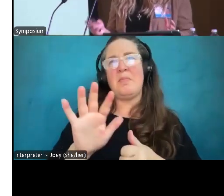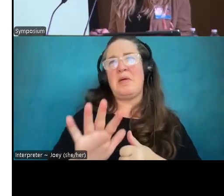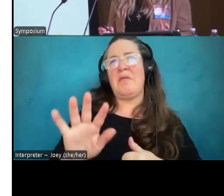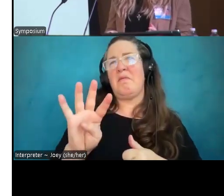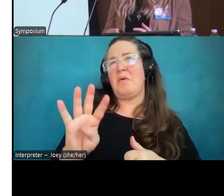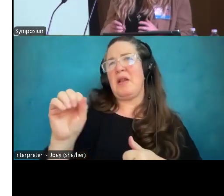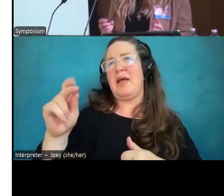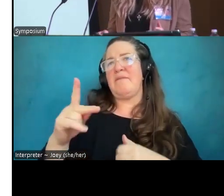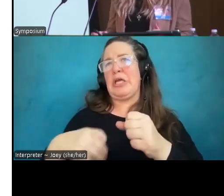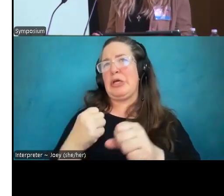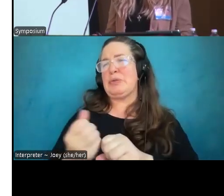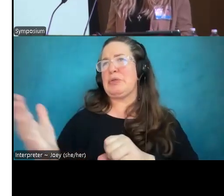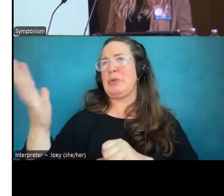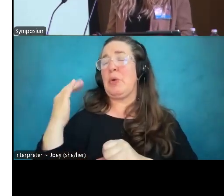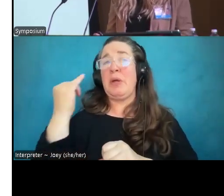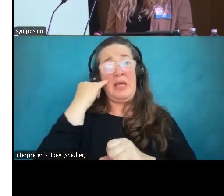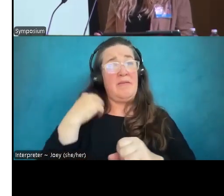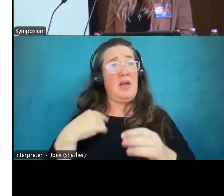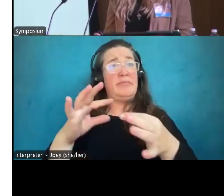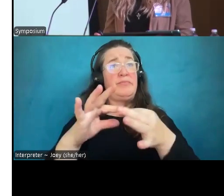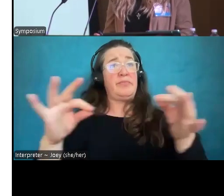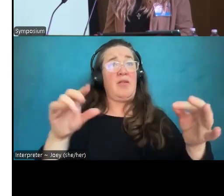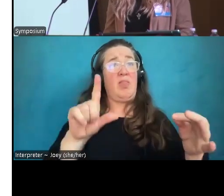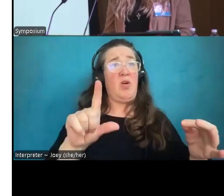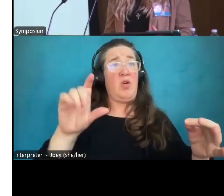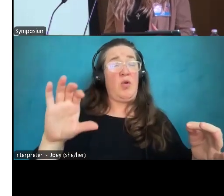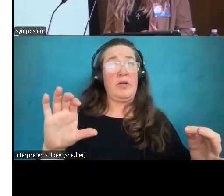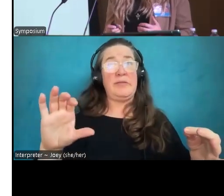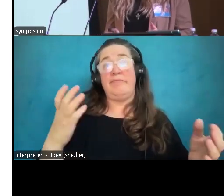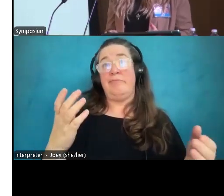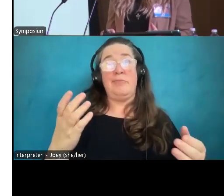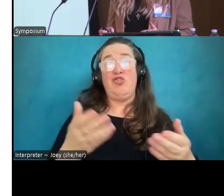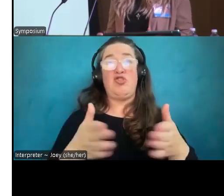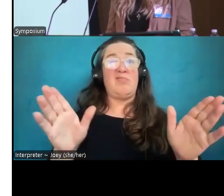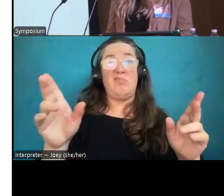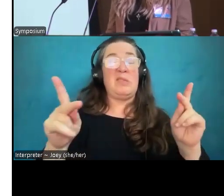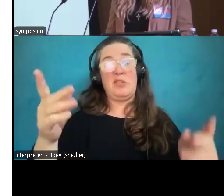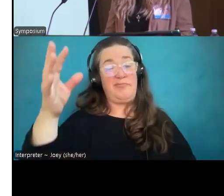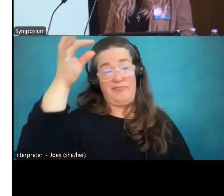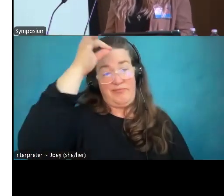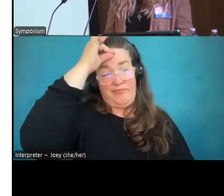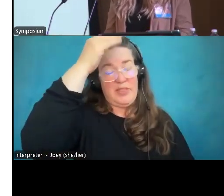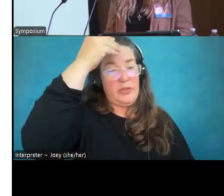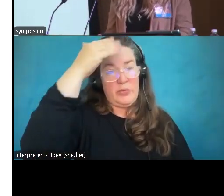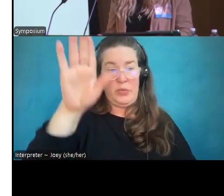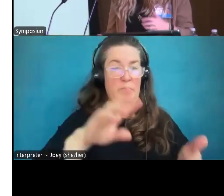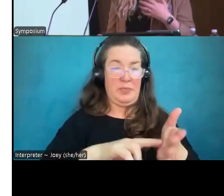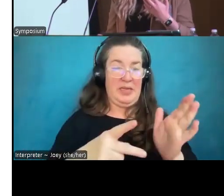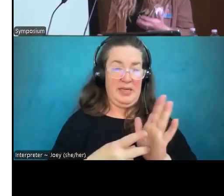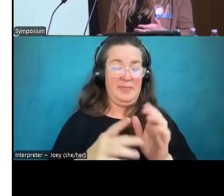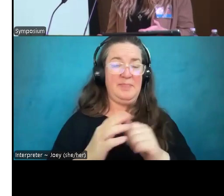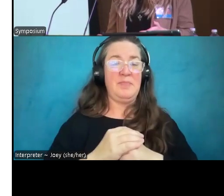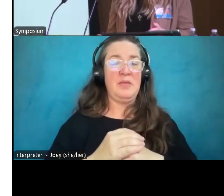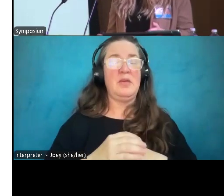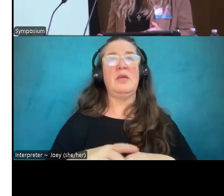said long COVID, no one would have known what that was. But it was patient-led efforts to